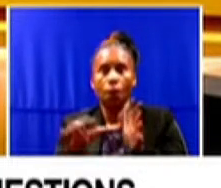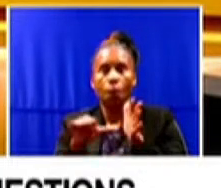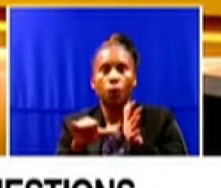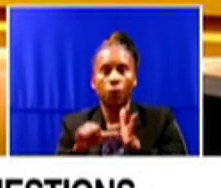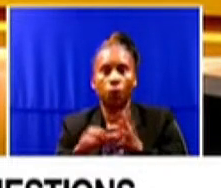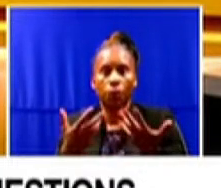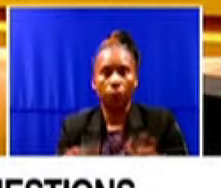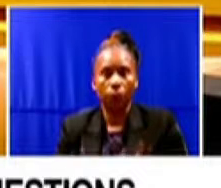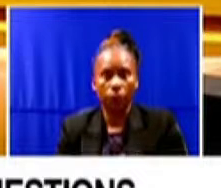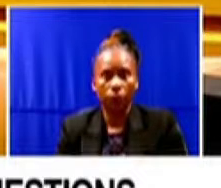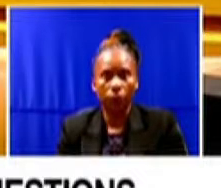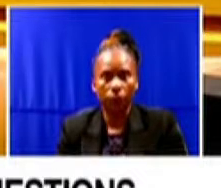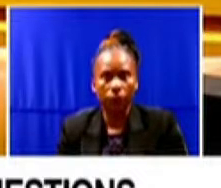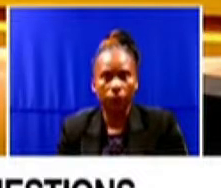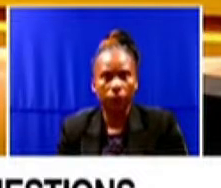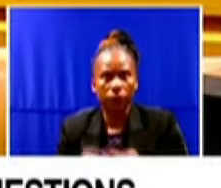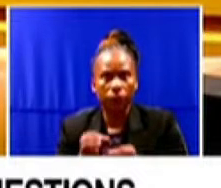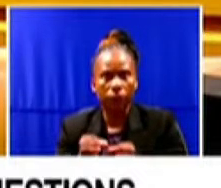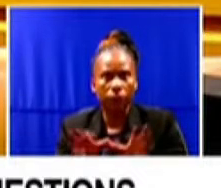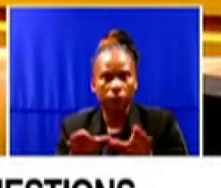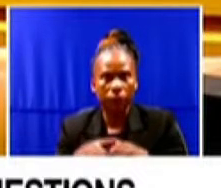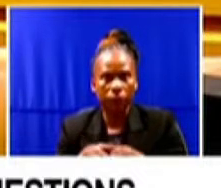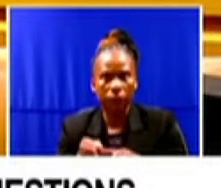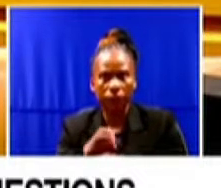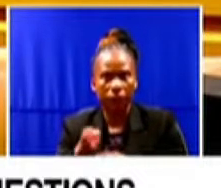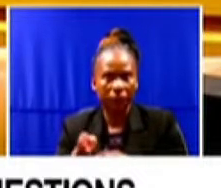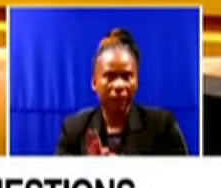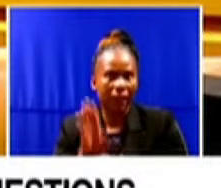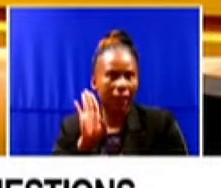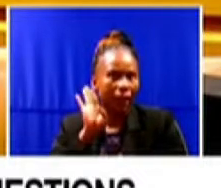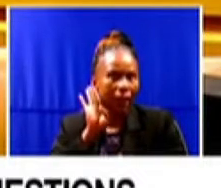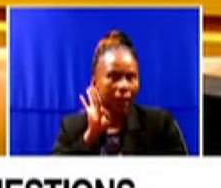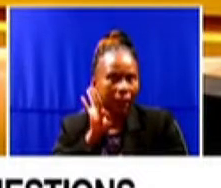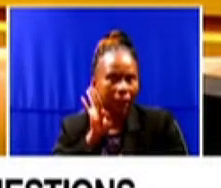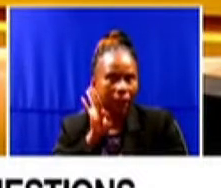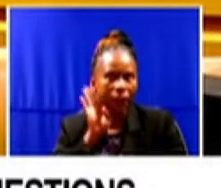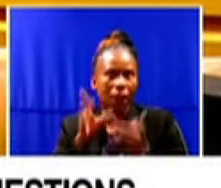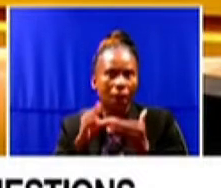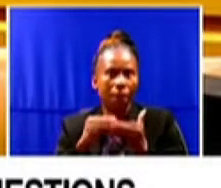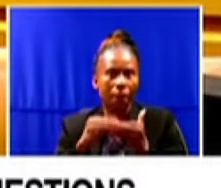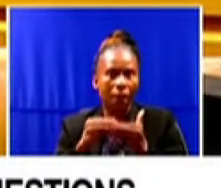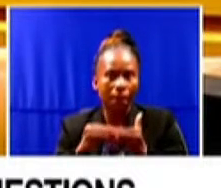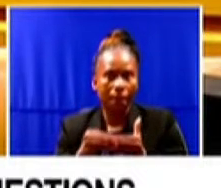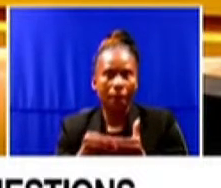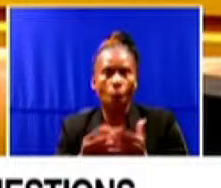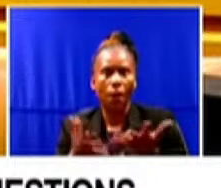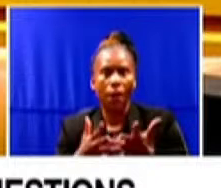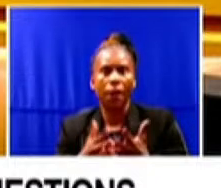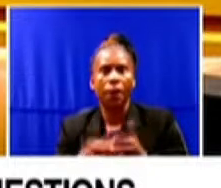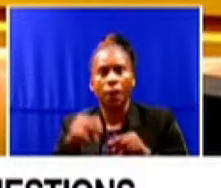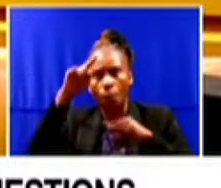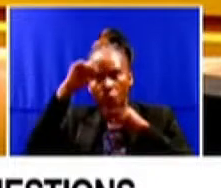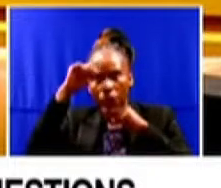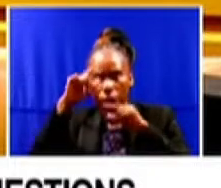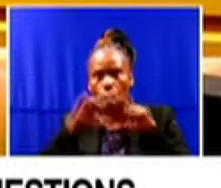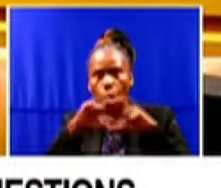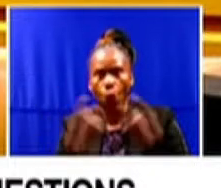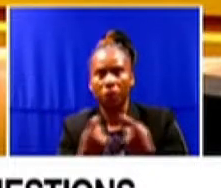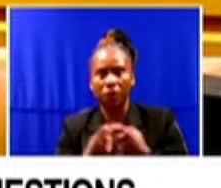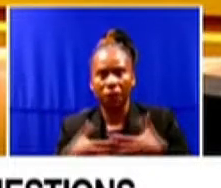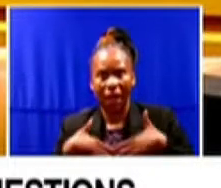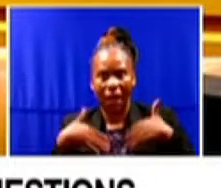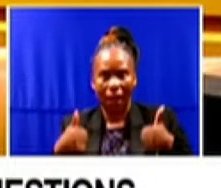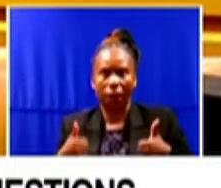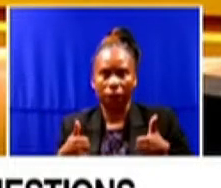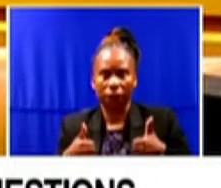well represented here must listen to their members who sit in the Portfolio Committee of Health. Just yesterday, we had